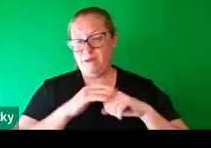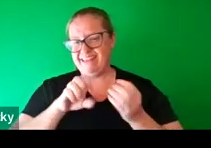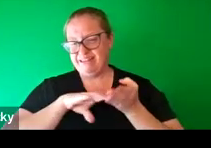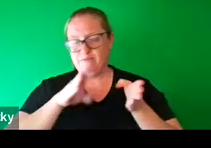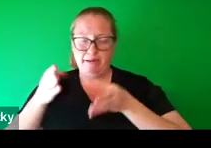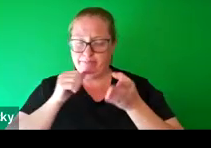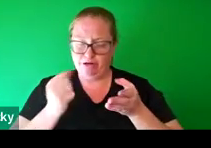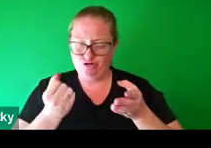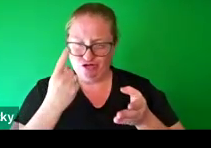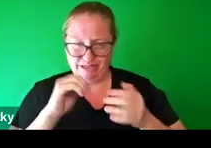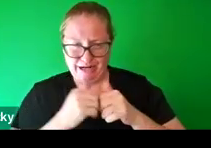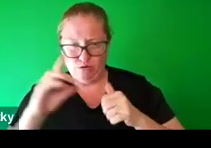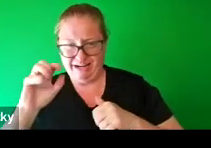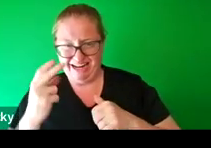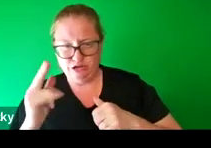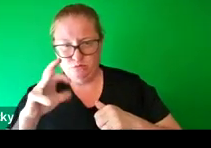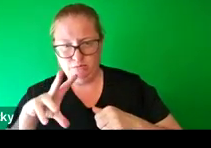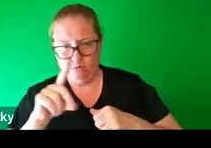not understanding the way the dashboard is laid out. But